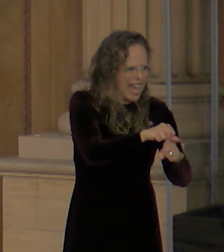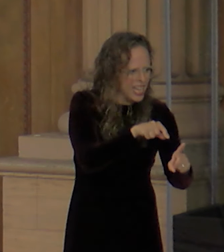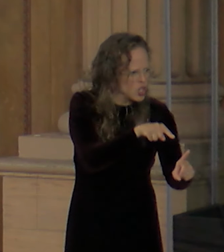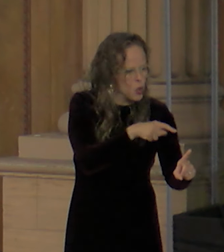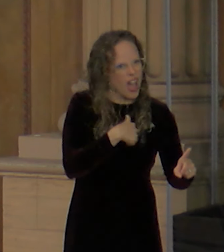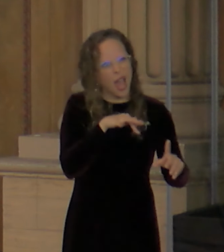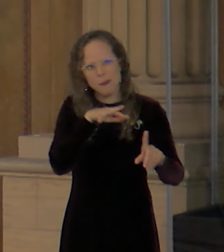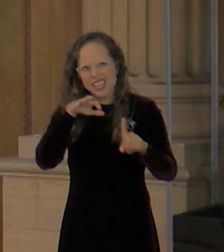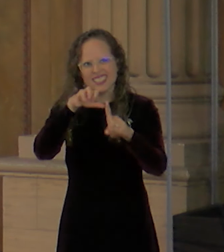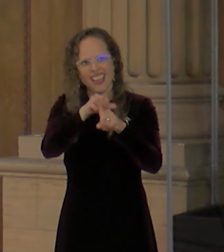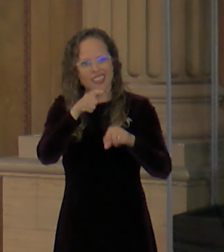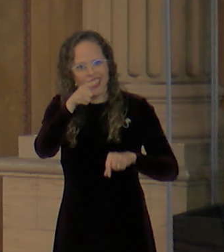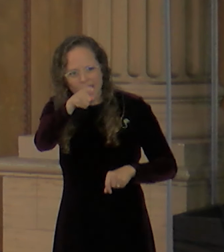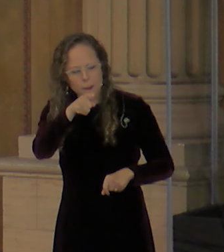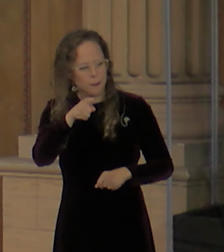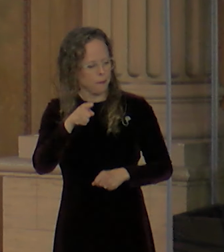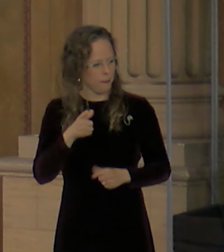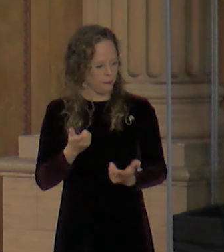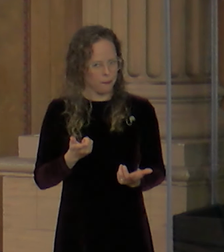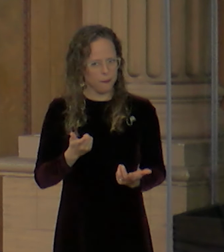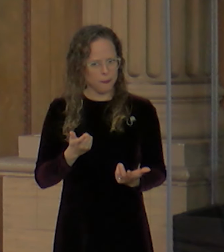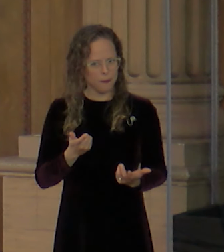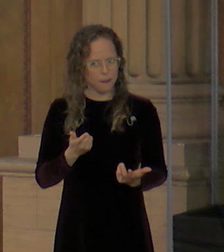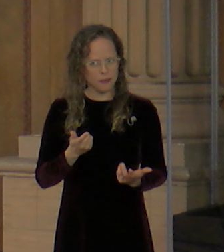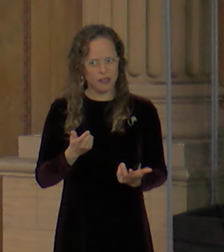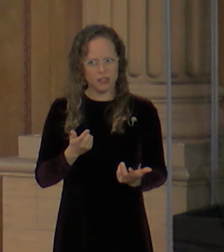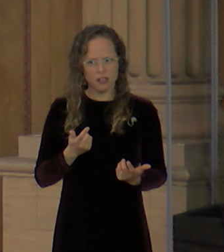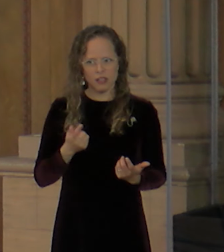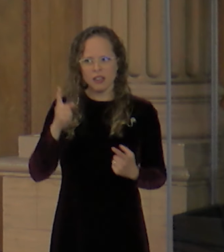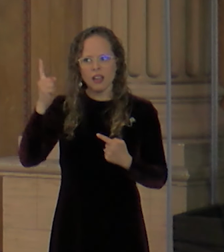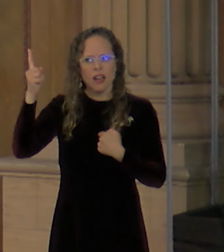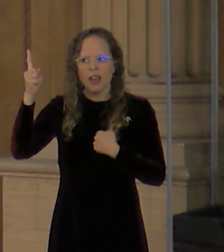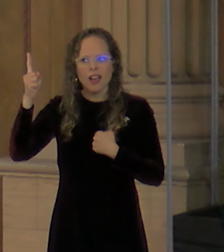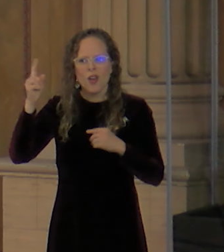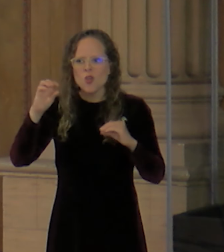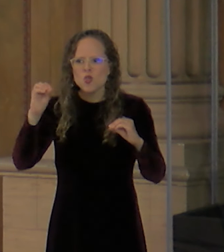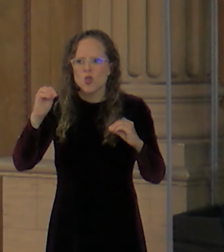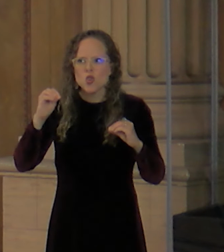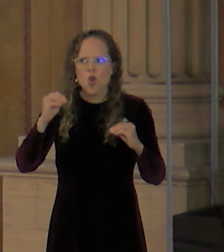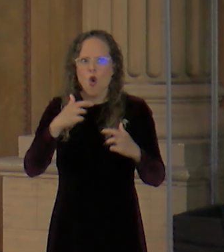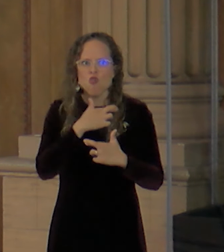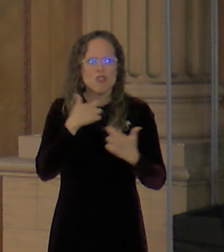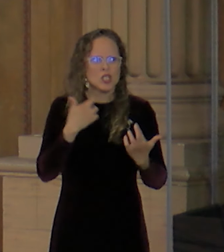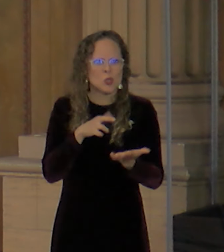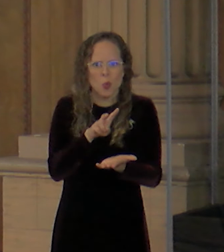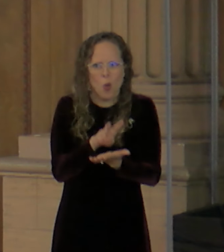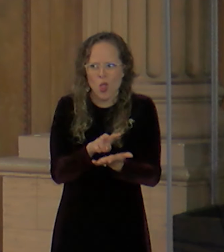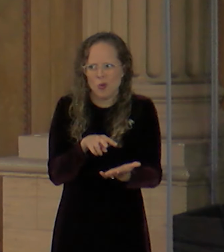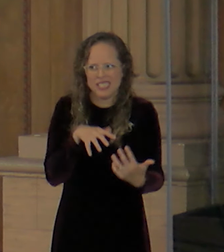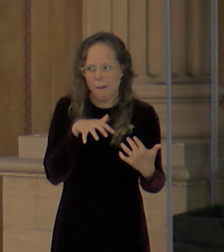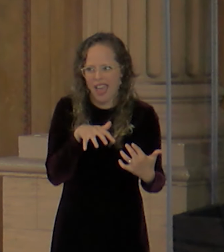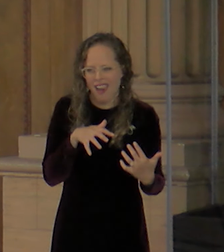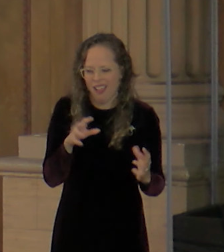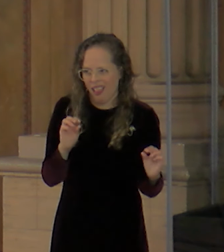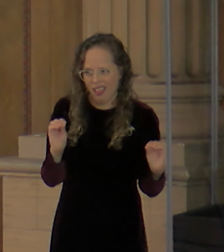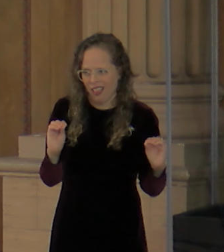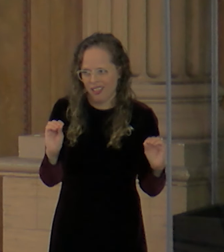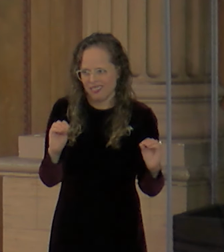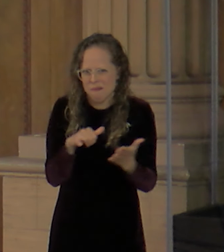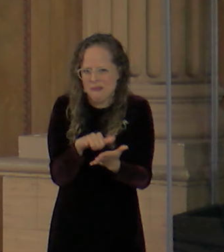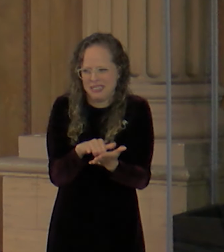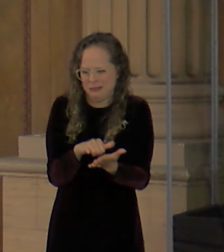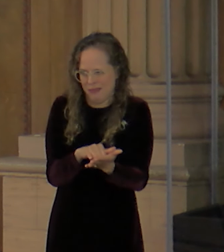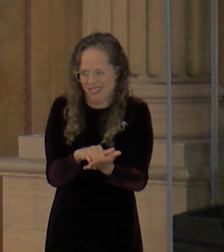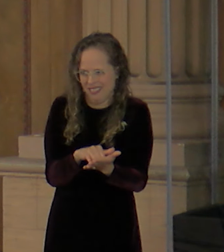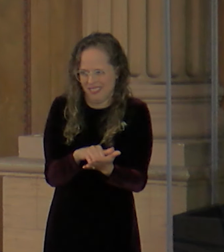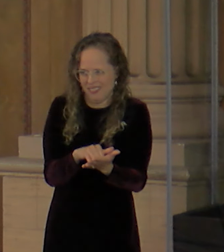battle, but I am at war with him on your behalf. And Job, you couldn't see that that's what was going on, but